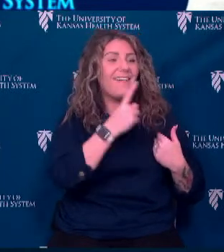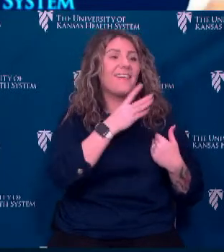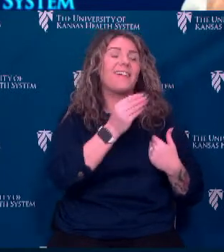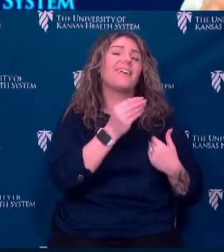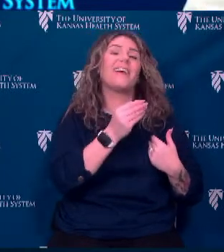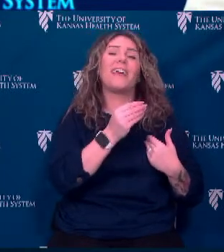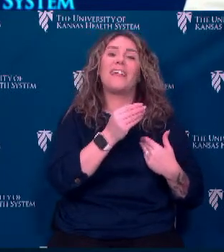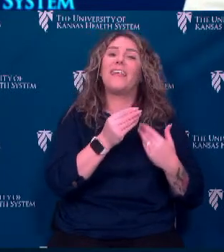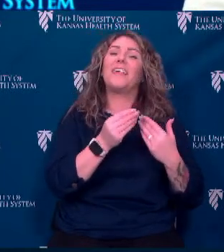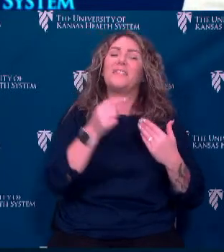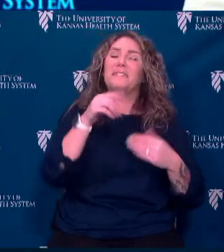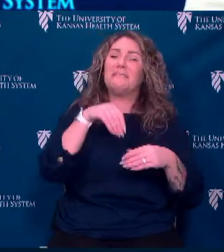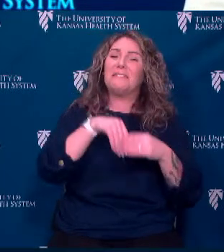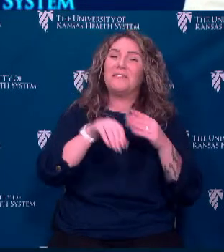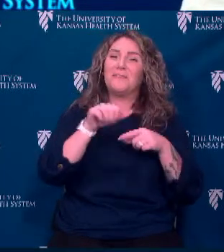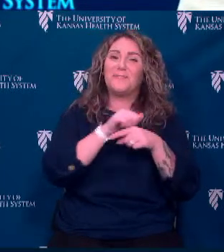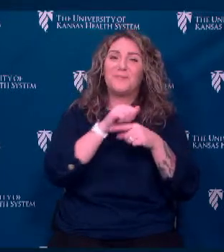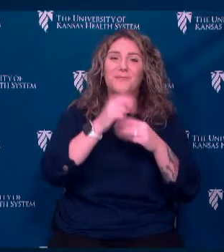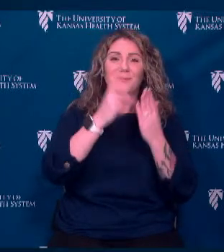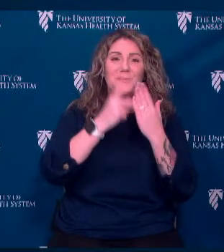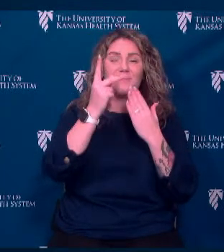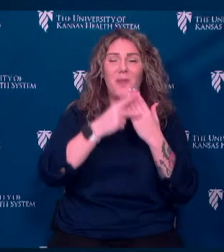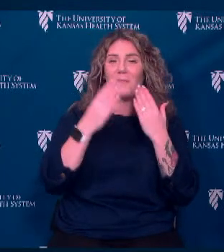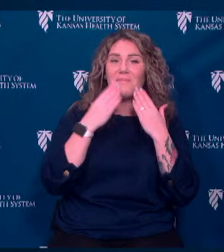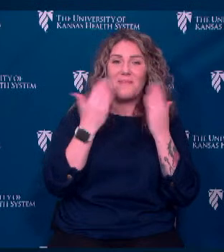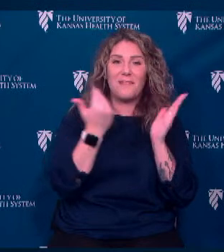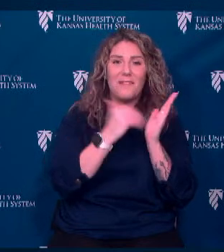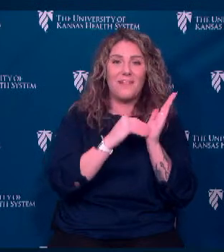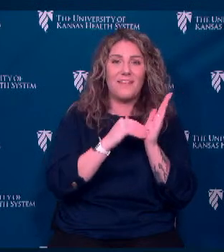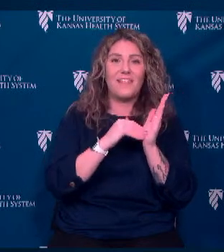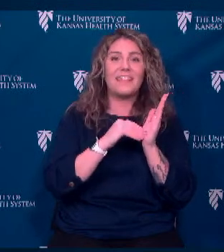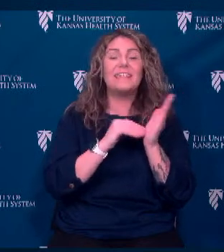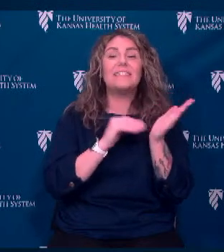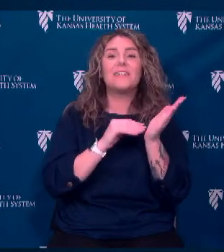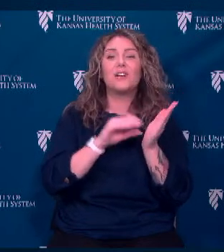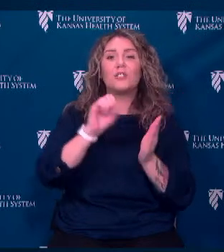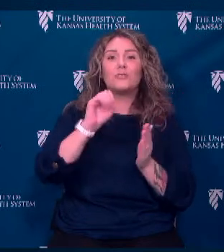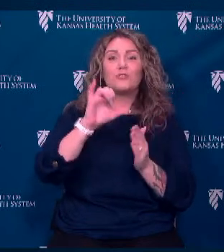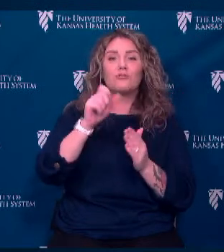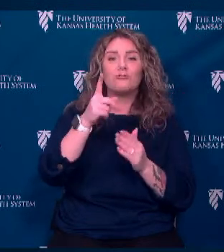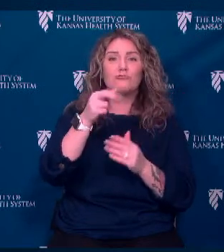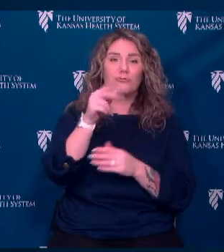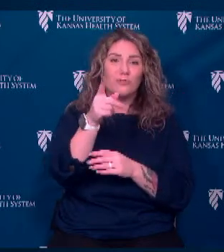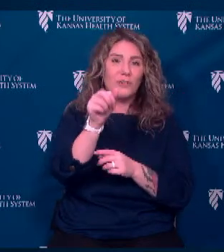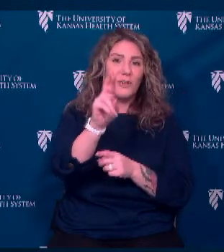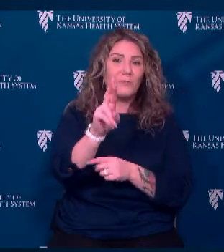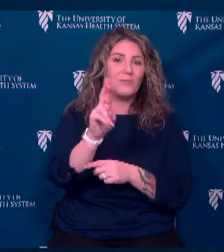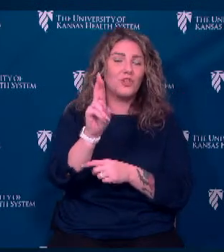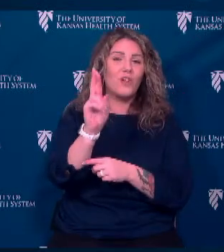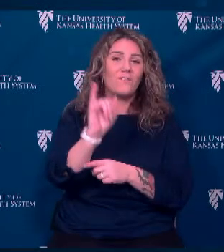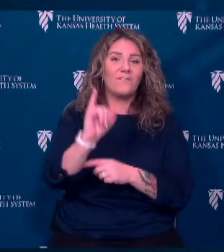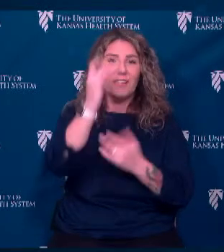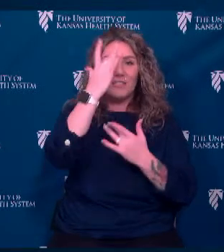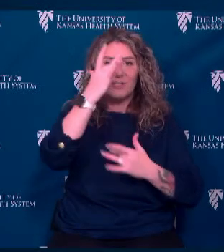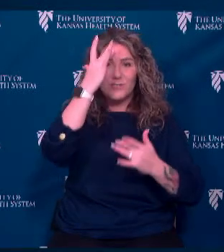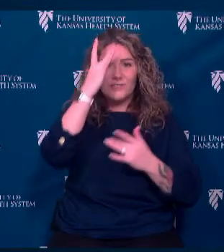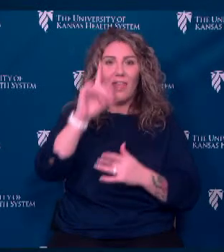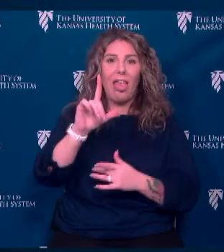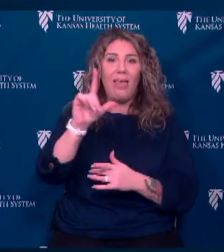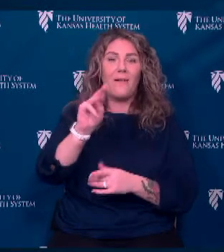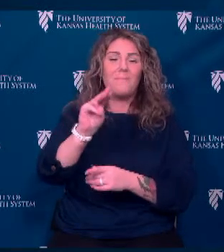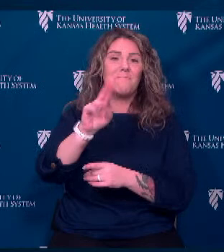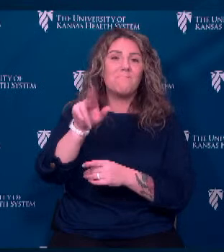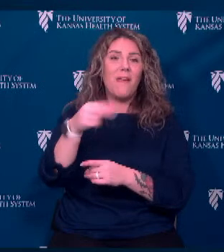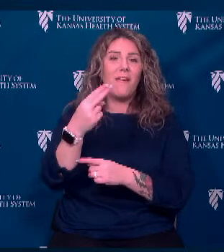program. So, Ahmad, thank you for being with us again today. Dr. Jennifer Scrimshire is an infectious disease physician at LMH Health and the Deputy Public